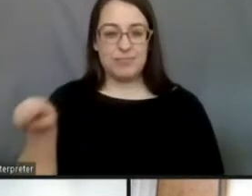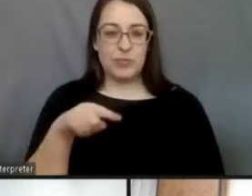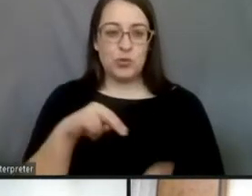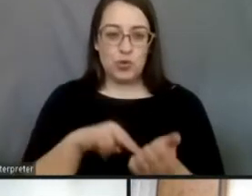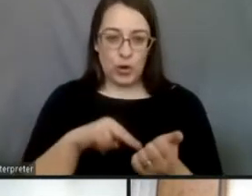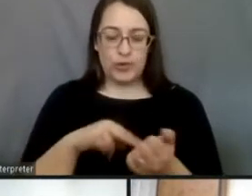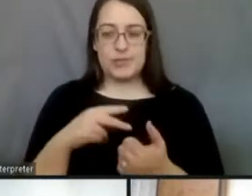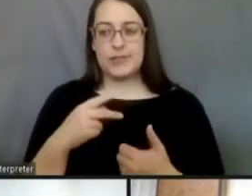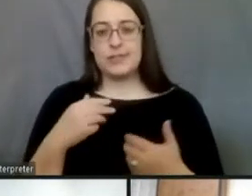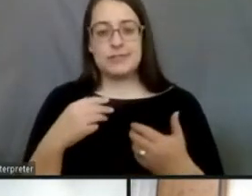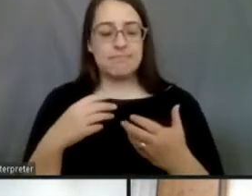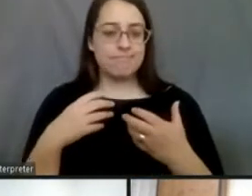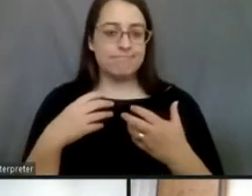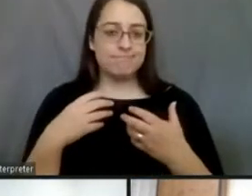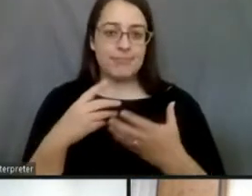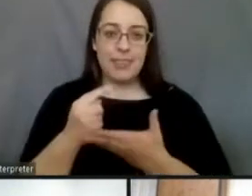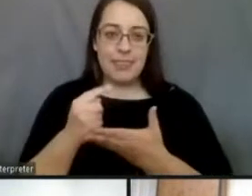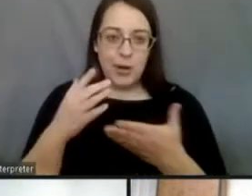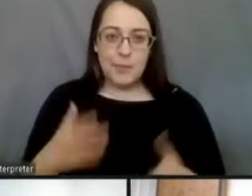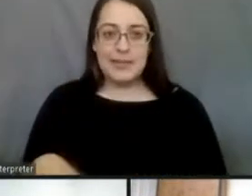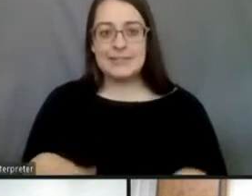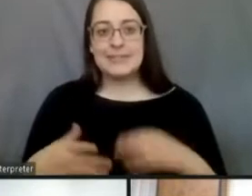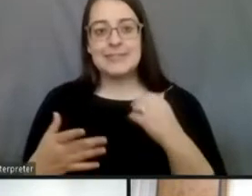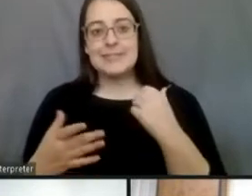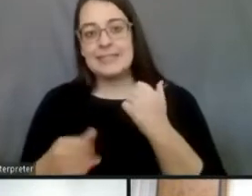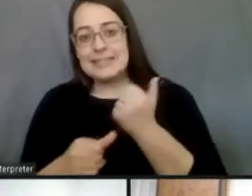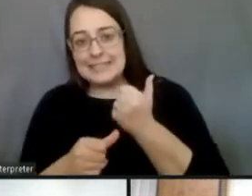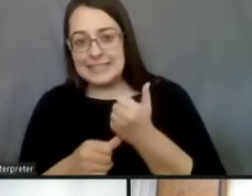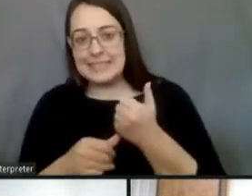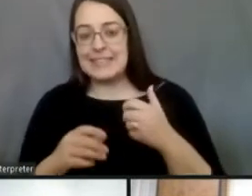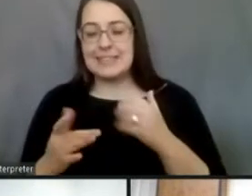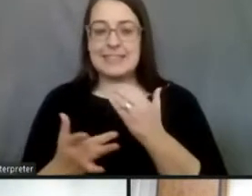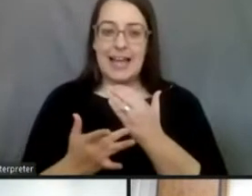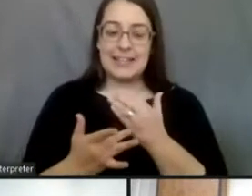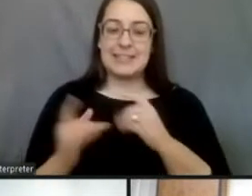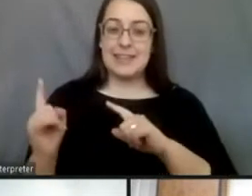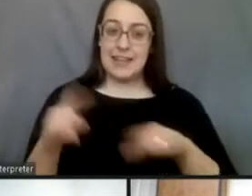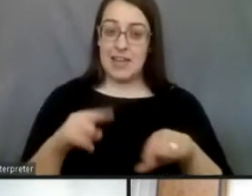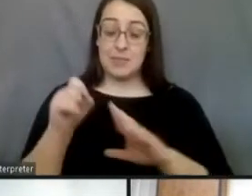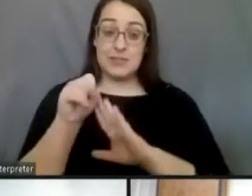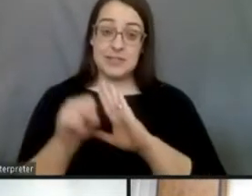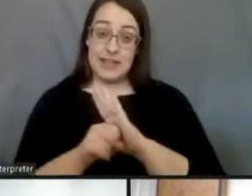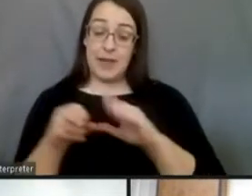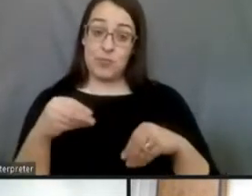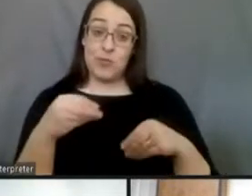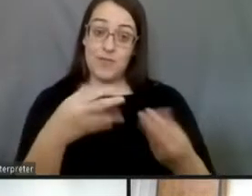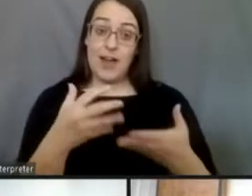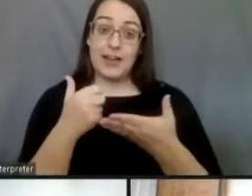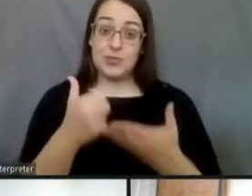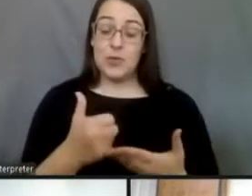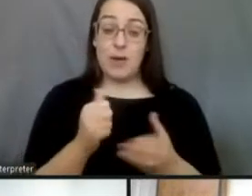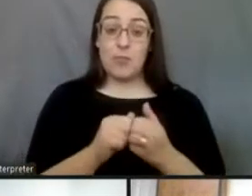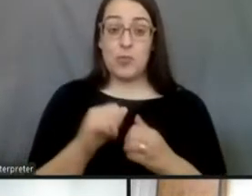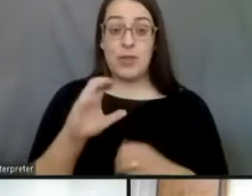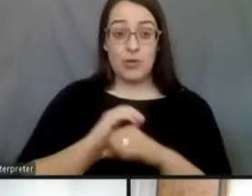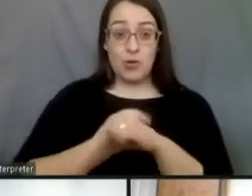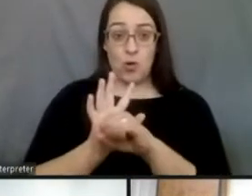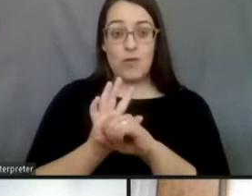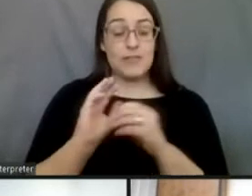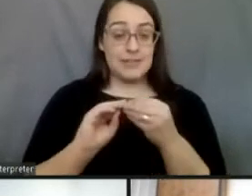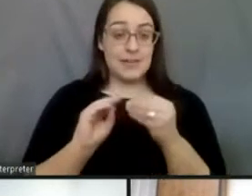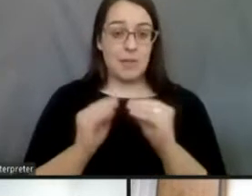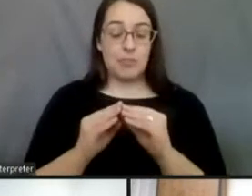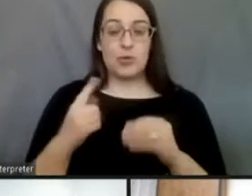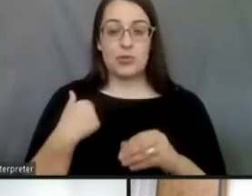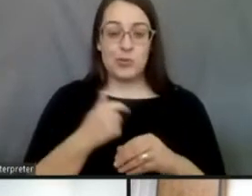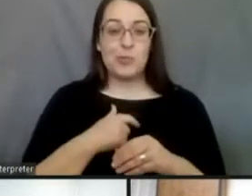and therapists and techs that came to us graciously from the state to help with our COVID surge. And we're going to